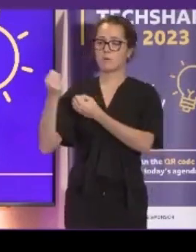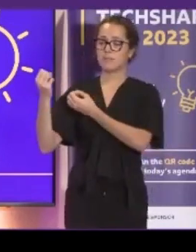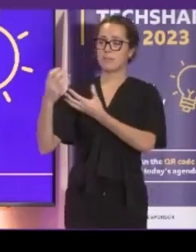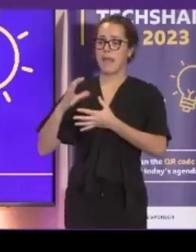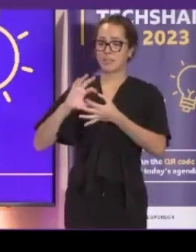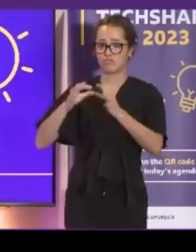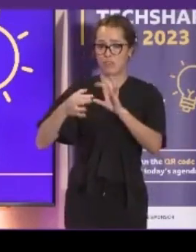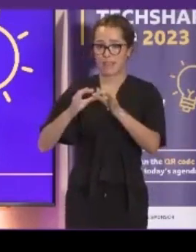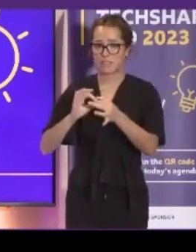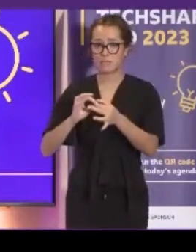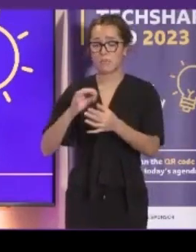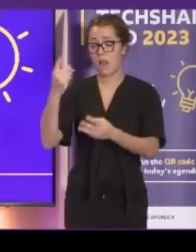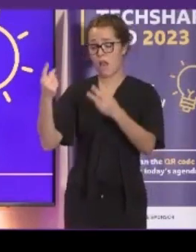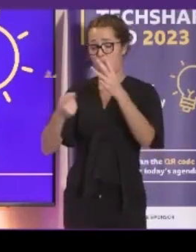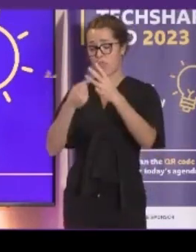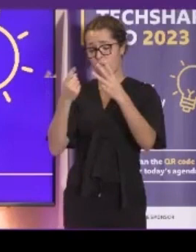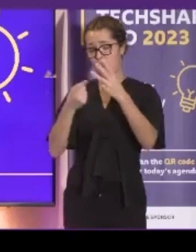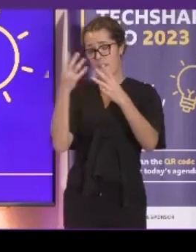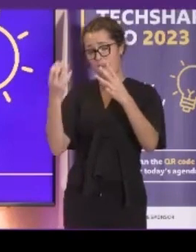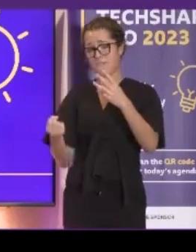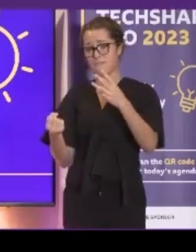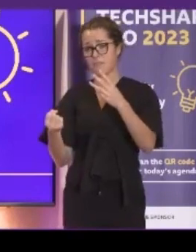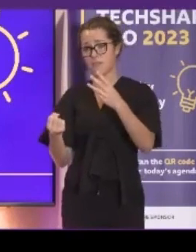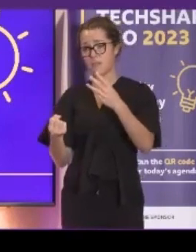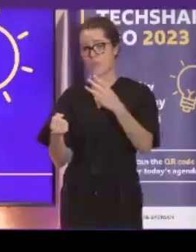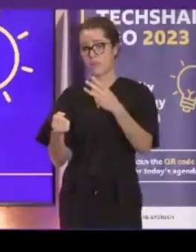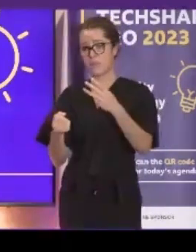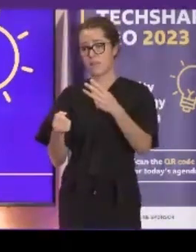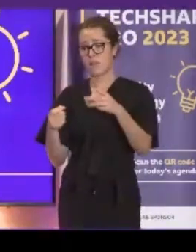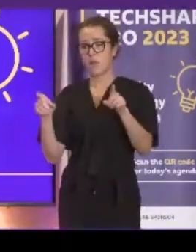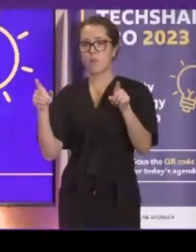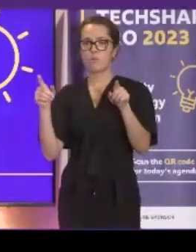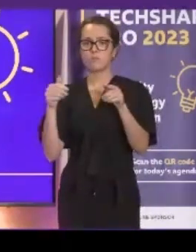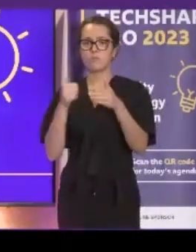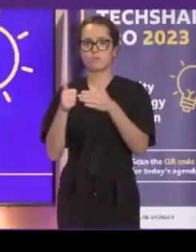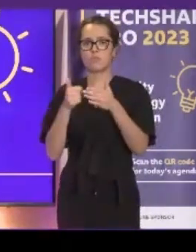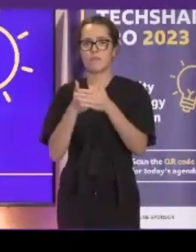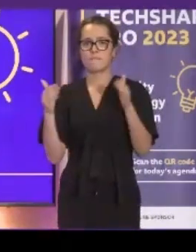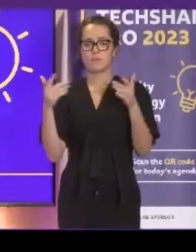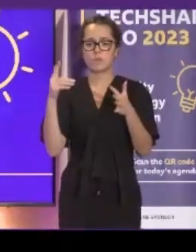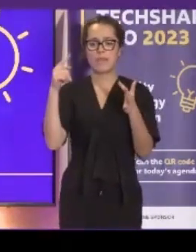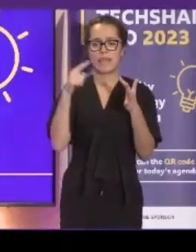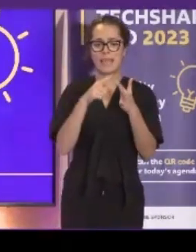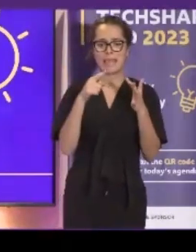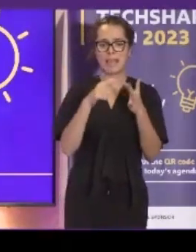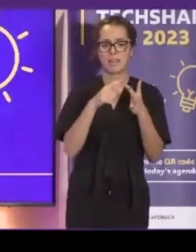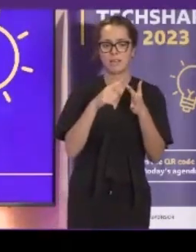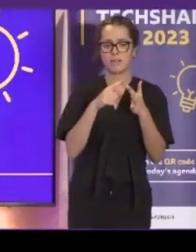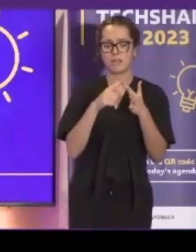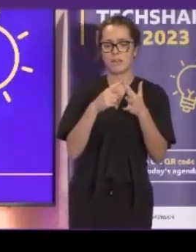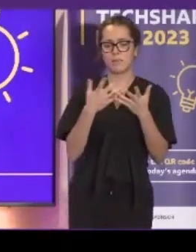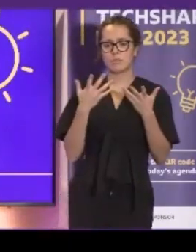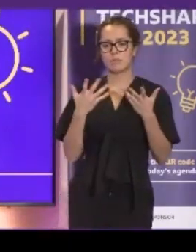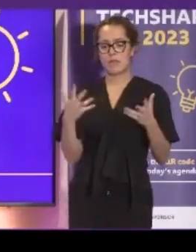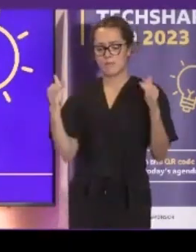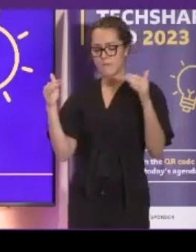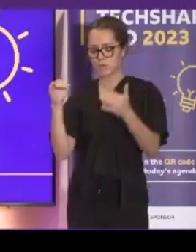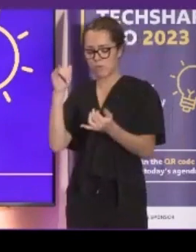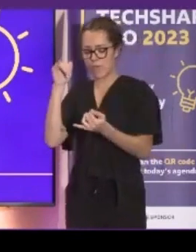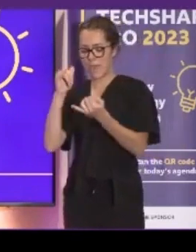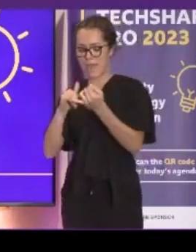also other things. I think there tends to be a lot of focus on the E within ESG, right? Today, we're probably talking more about the S, which